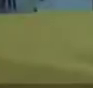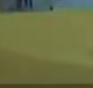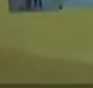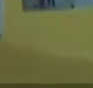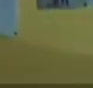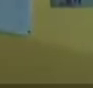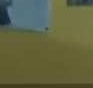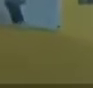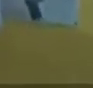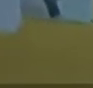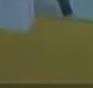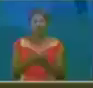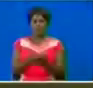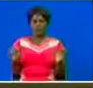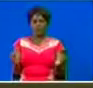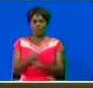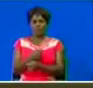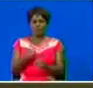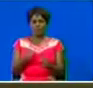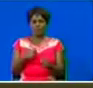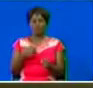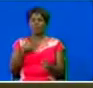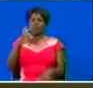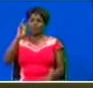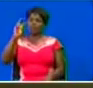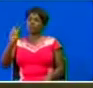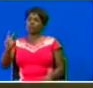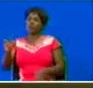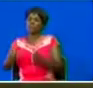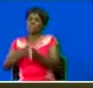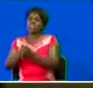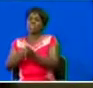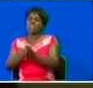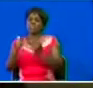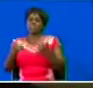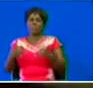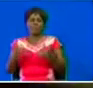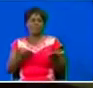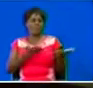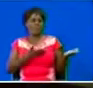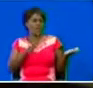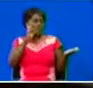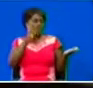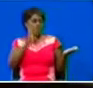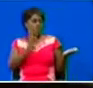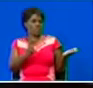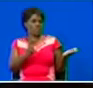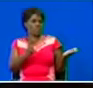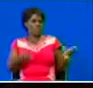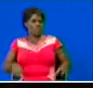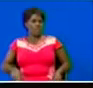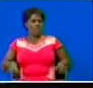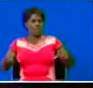All of us are not able to fit, but at times we want to watch this very interesting game and be able to see live while seated